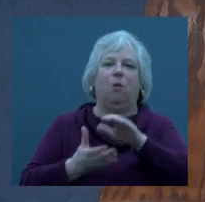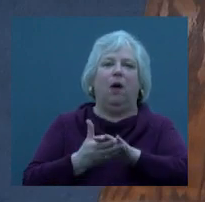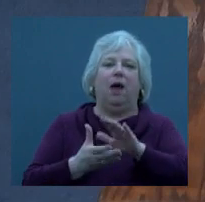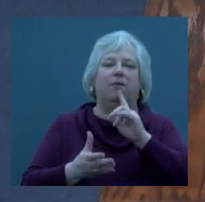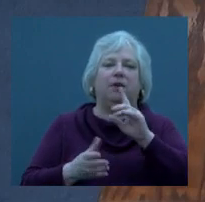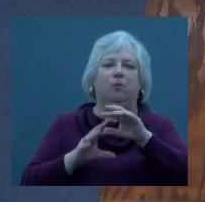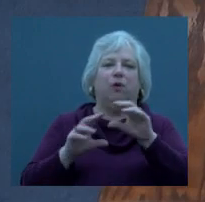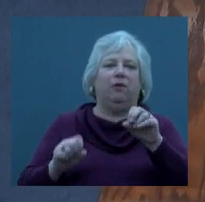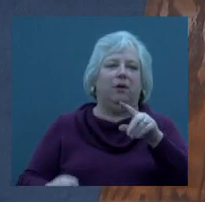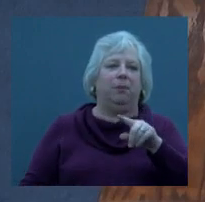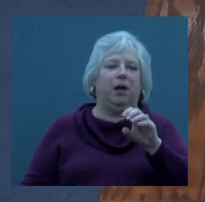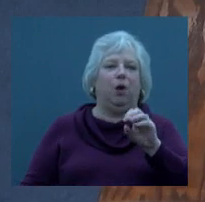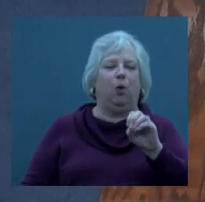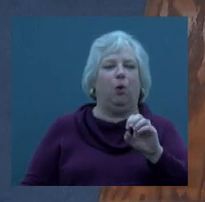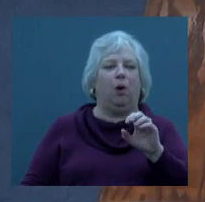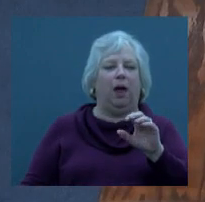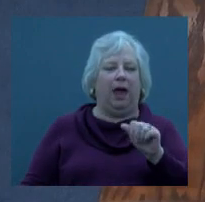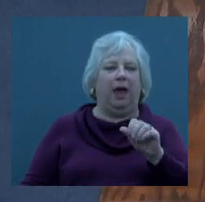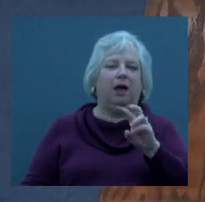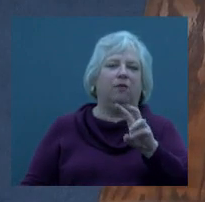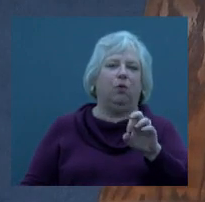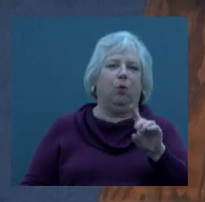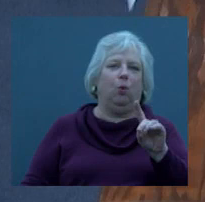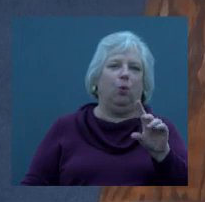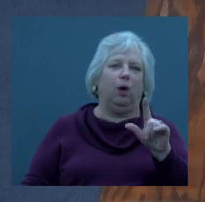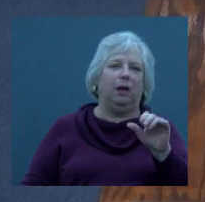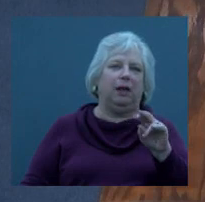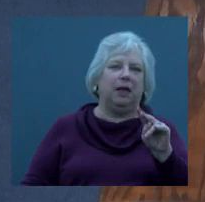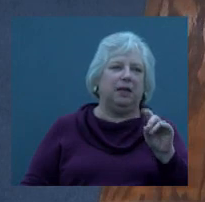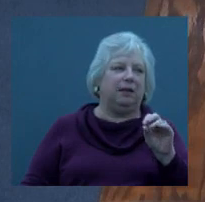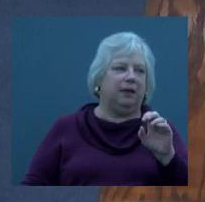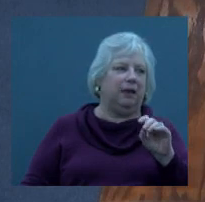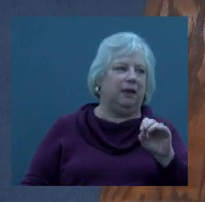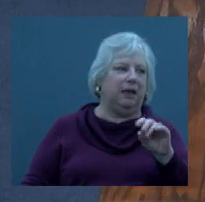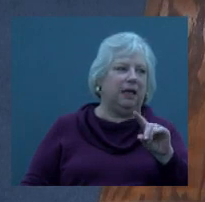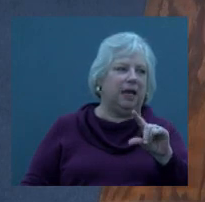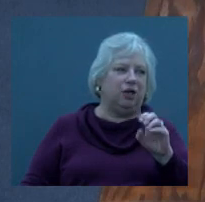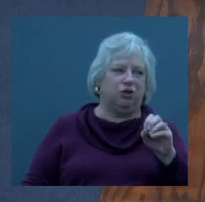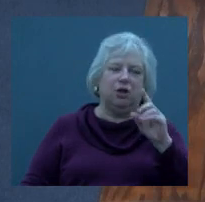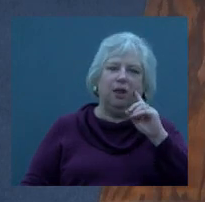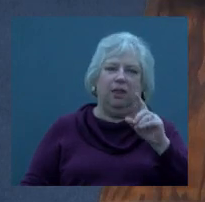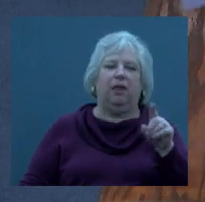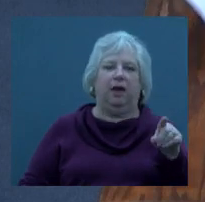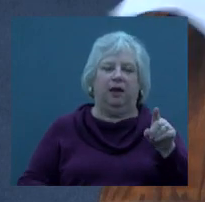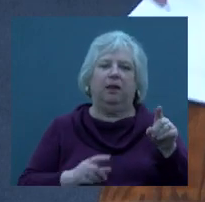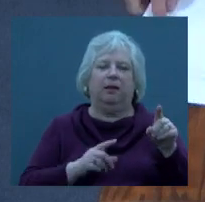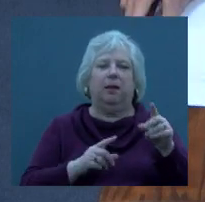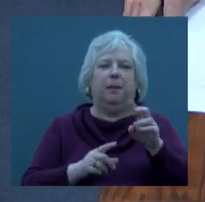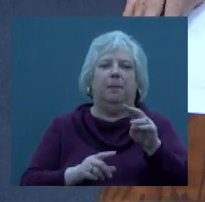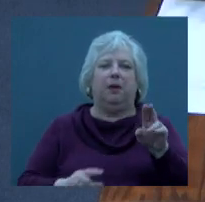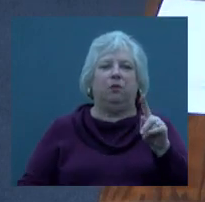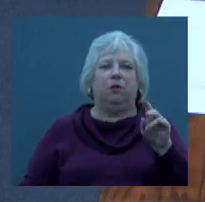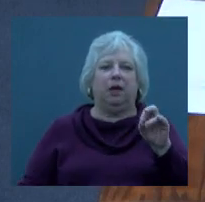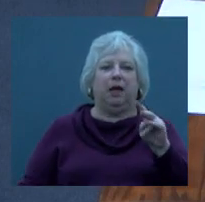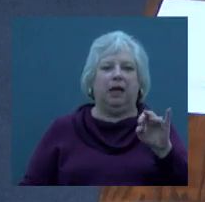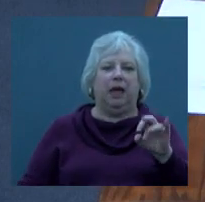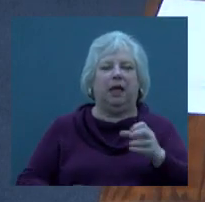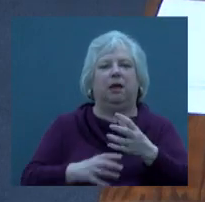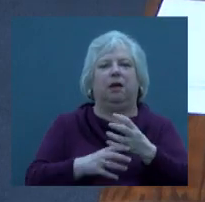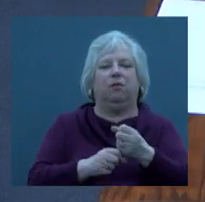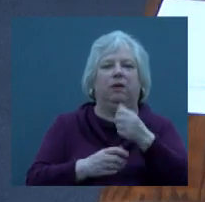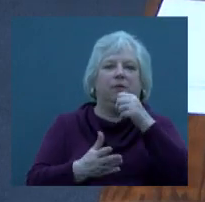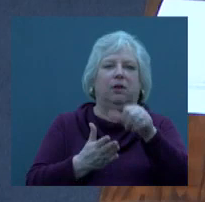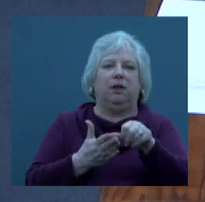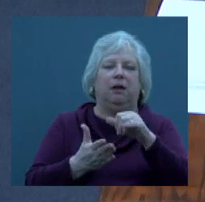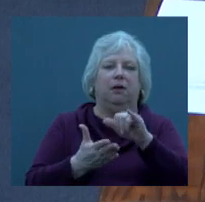president of the POA in Woodlands Edge. I think Mr. Koenig received a letter from her stating that it was a